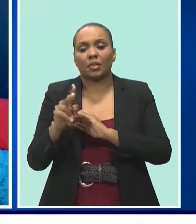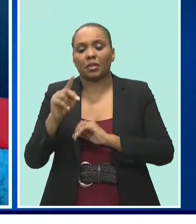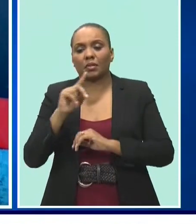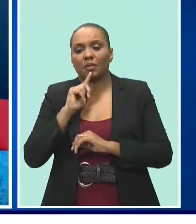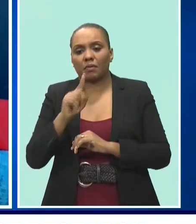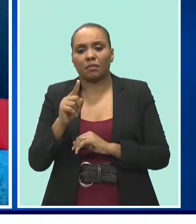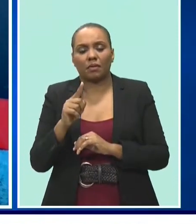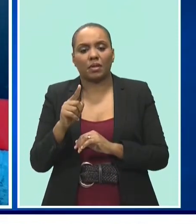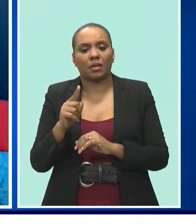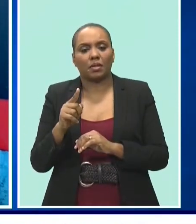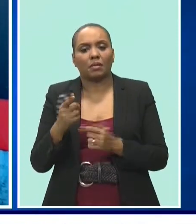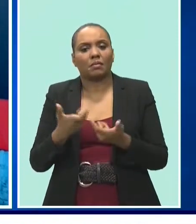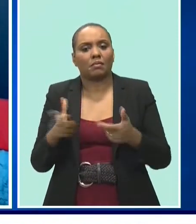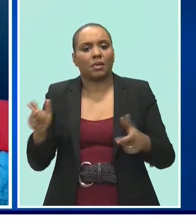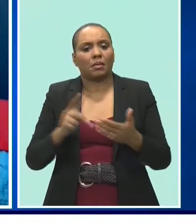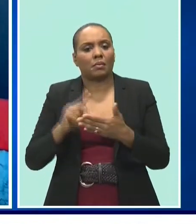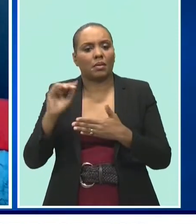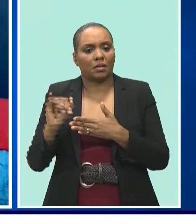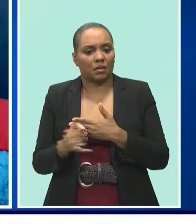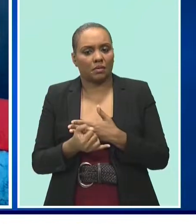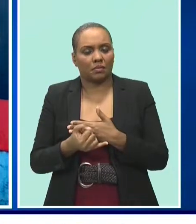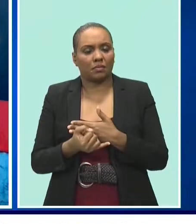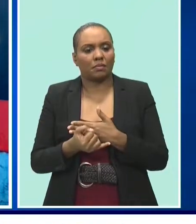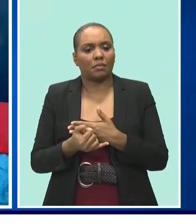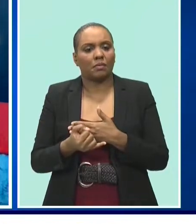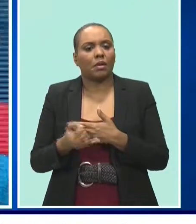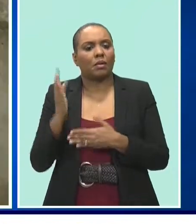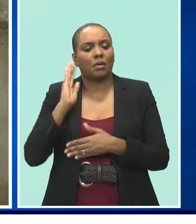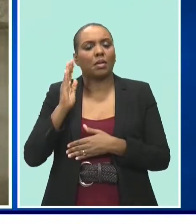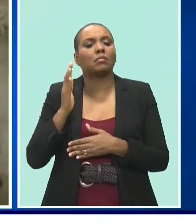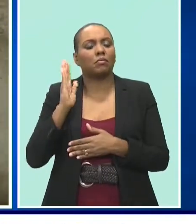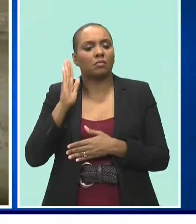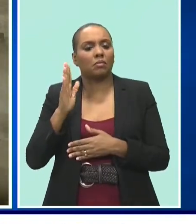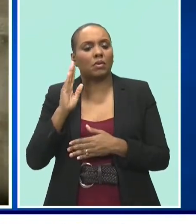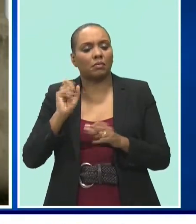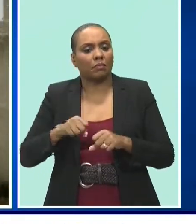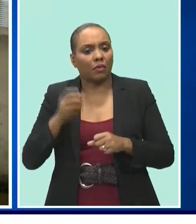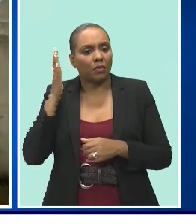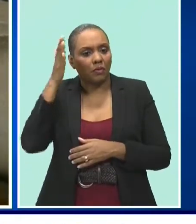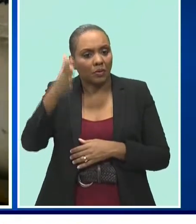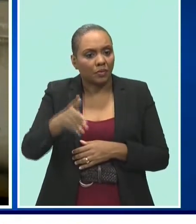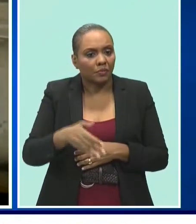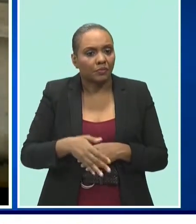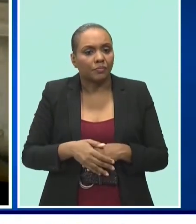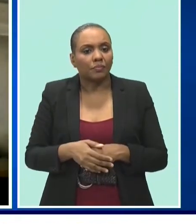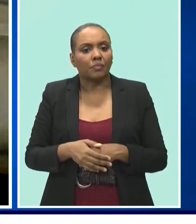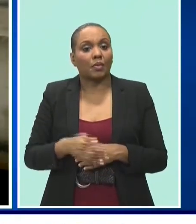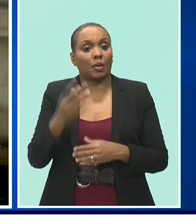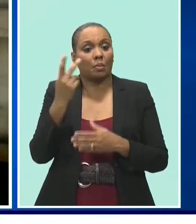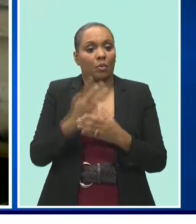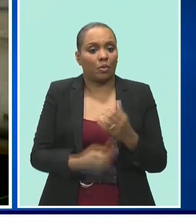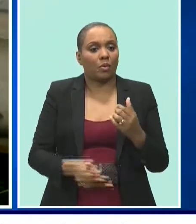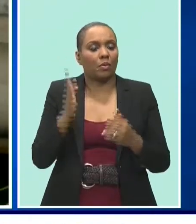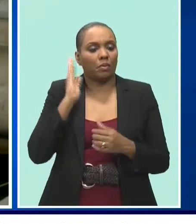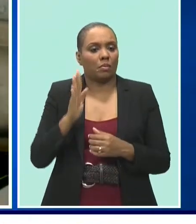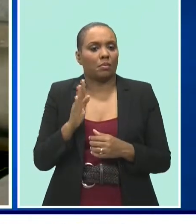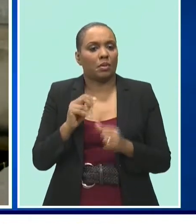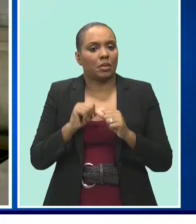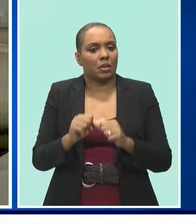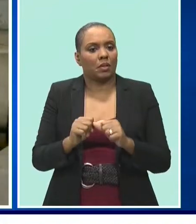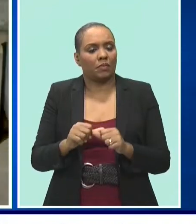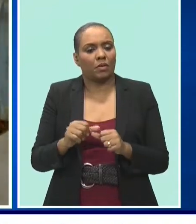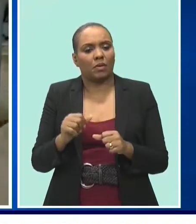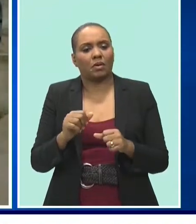pretty extensive project, will be way into the future. Well, those missions are scheduled to last for several weeks,